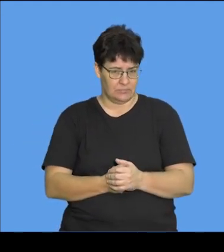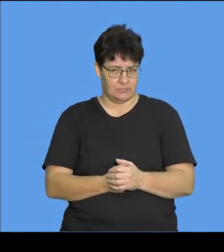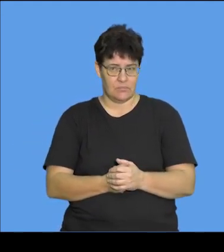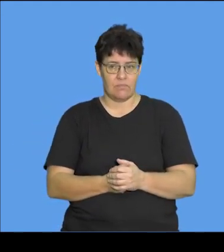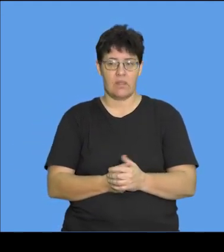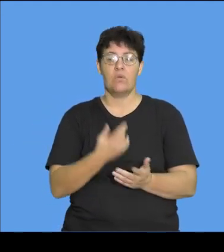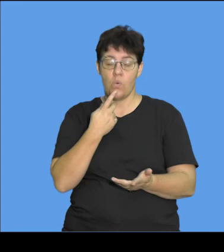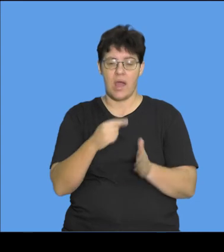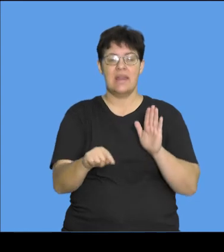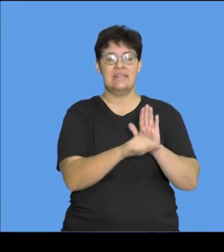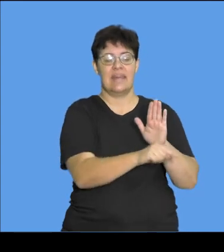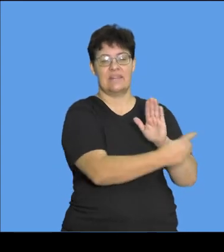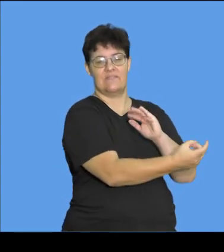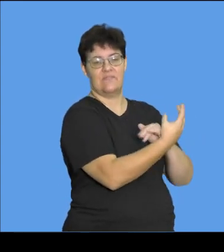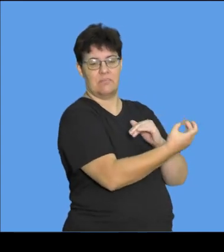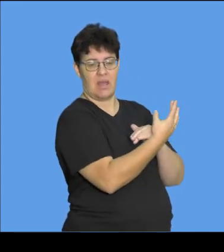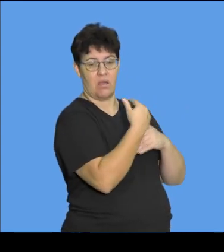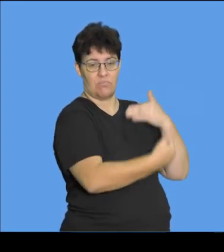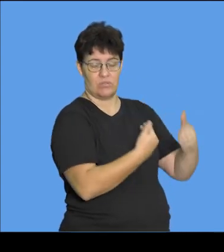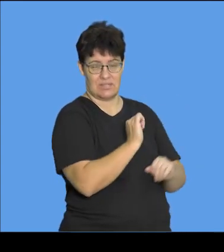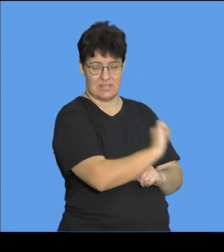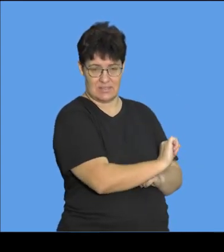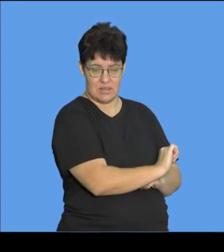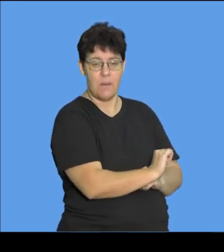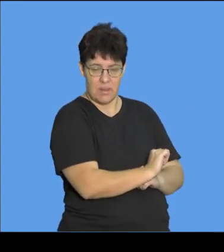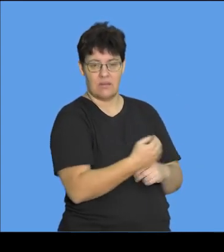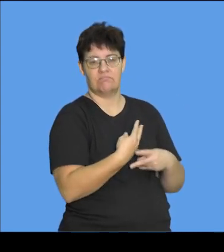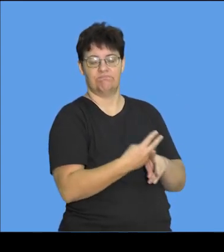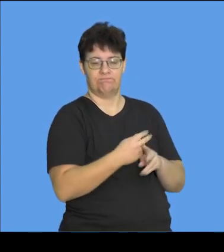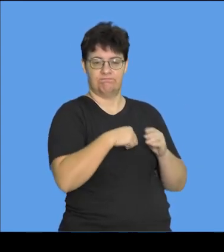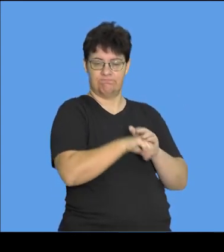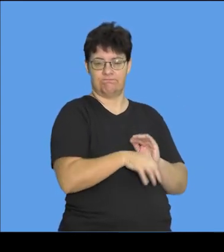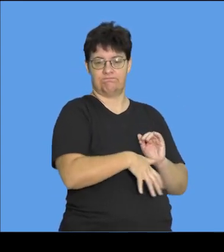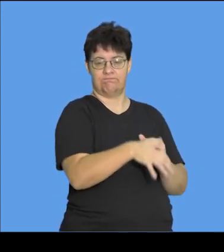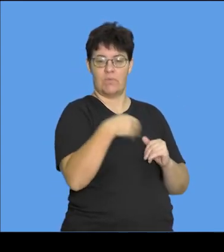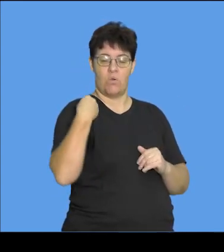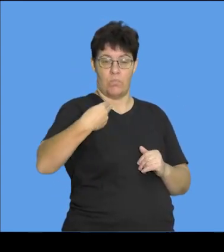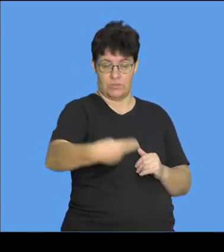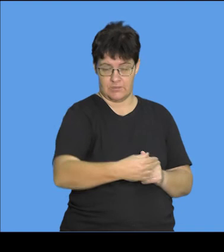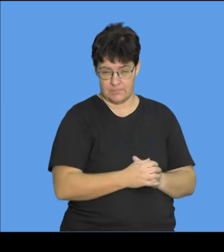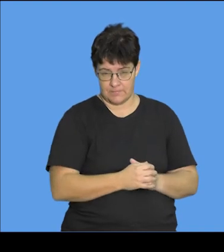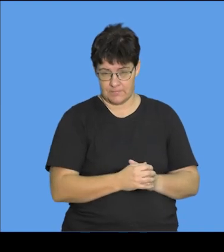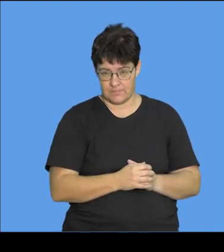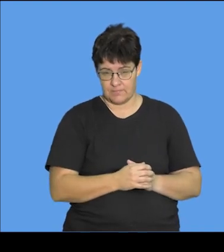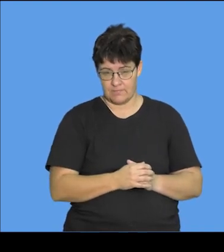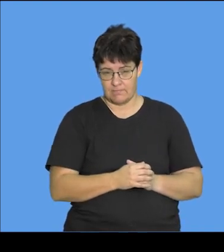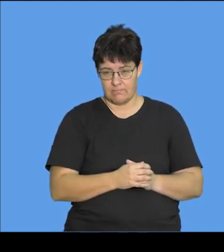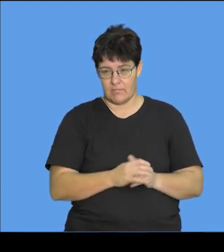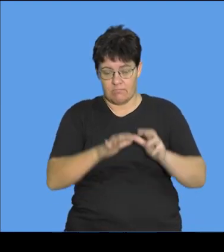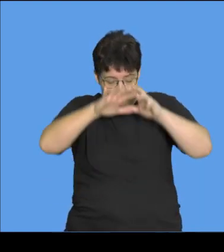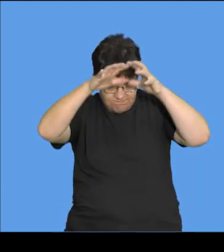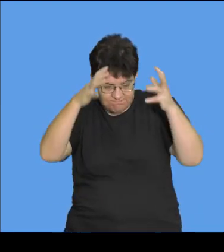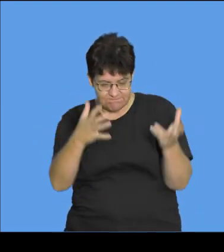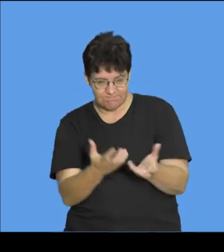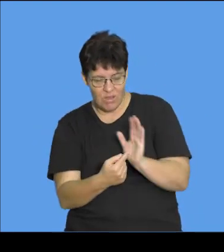negative feedback process in the reproductive hormones. And let's try and look at all of the information together in one